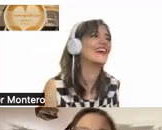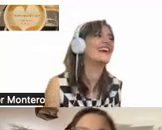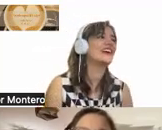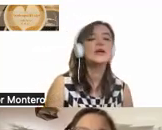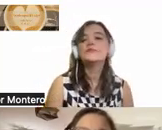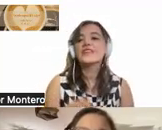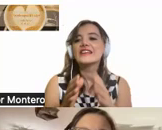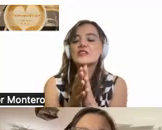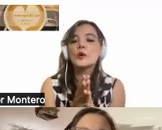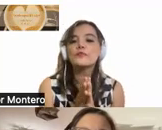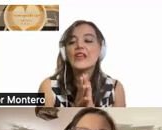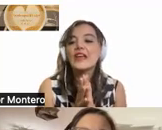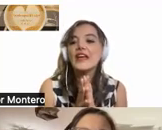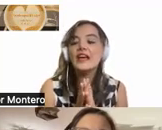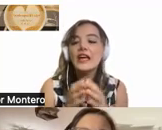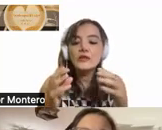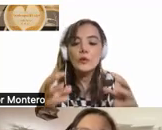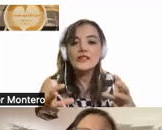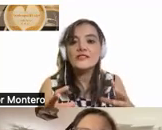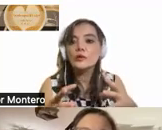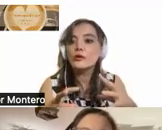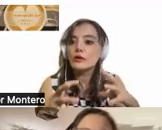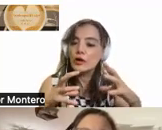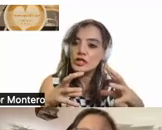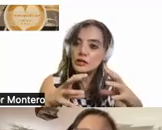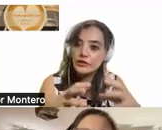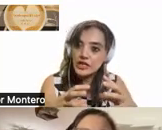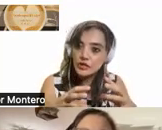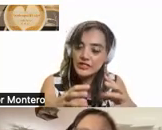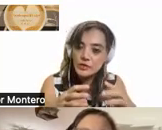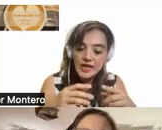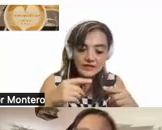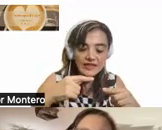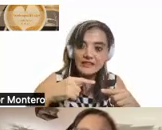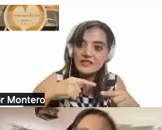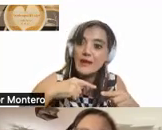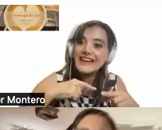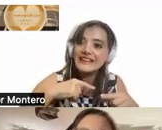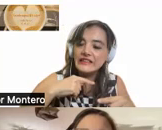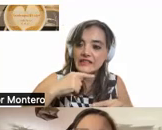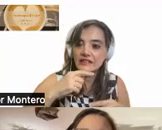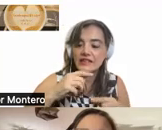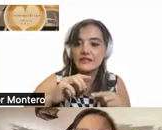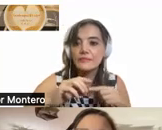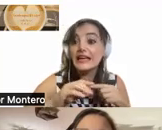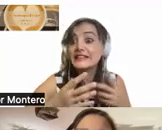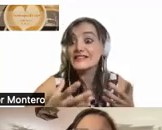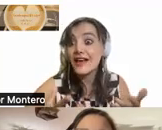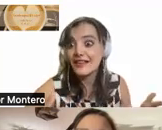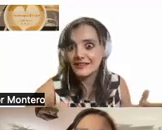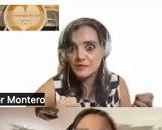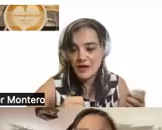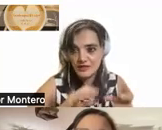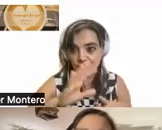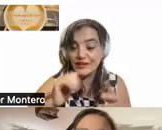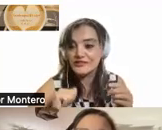right? So, and once a neurological connection is created, it's myelinated,